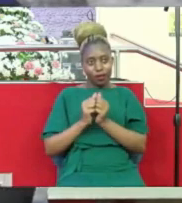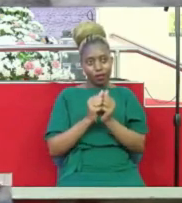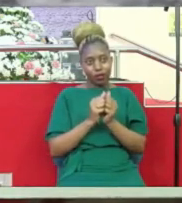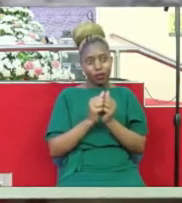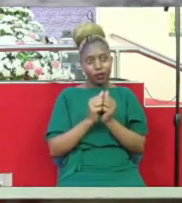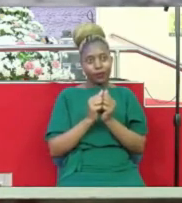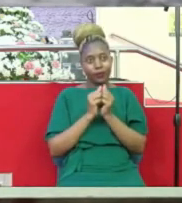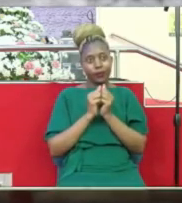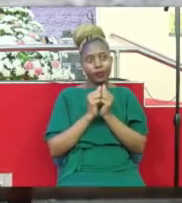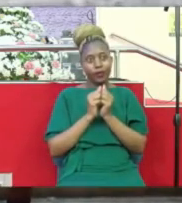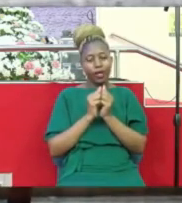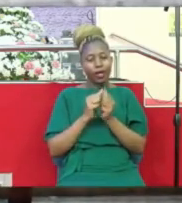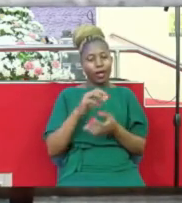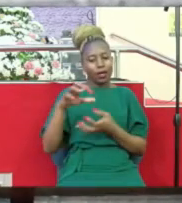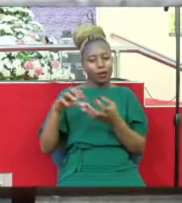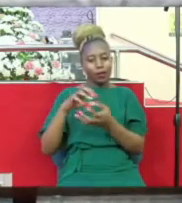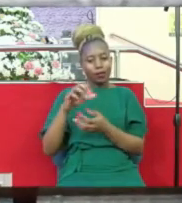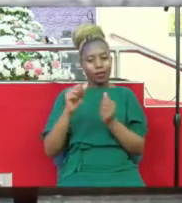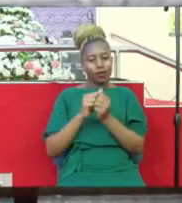you mix it with faith.